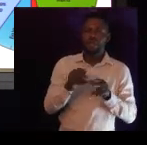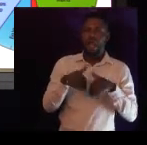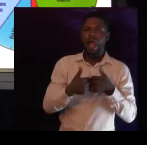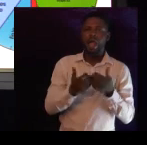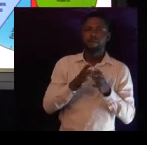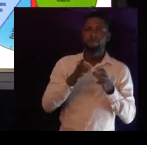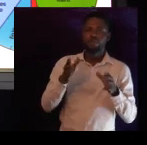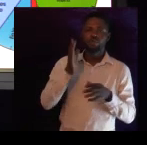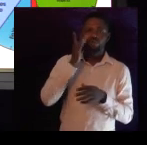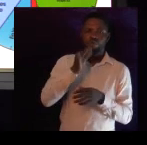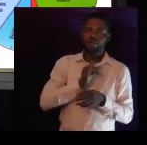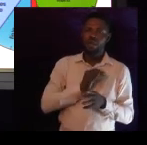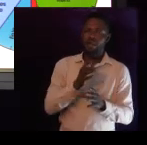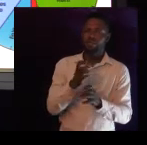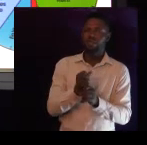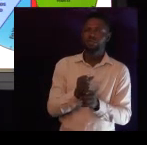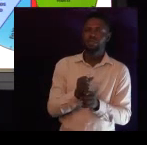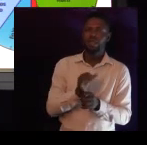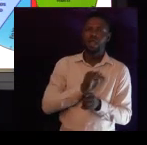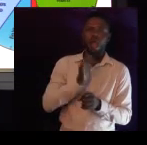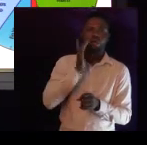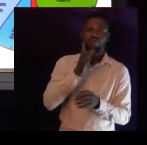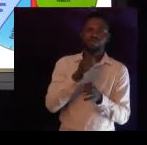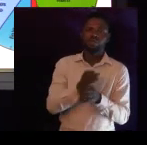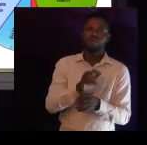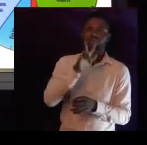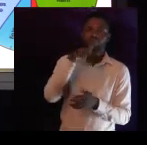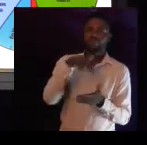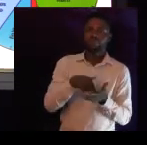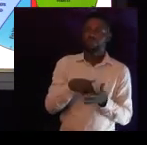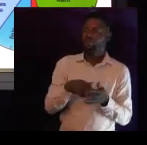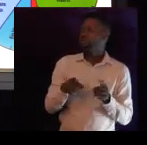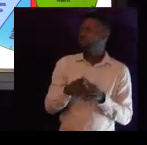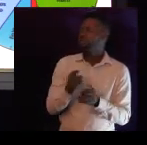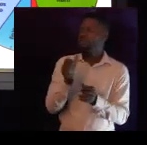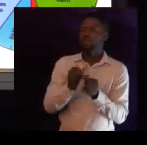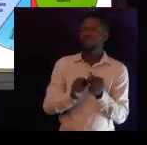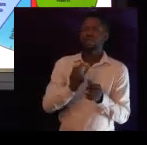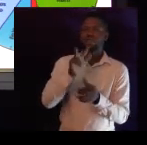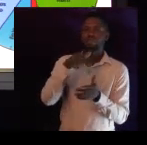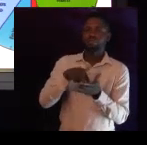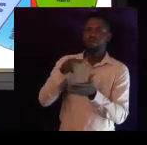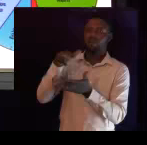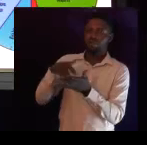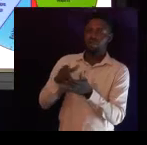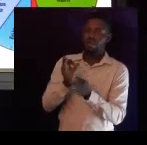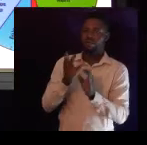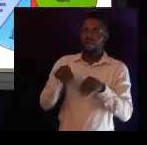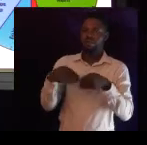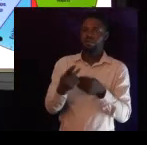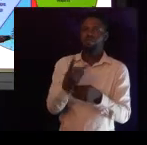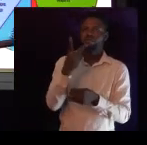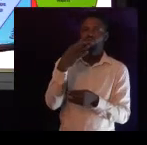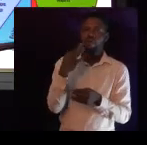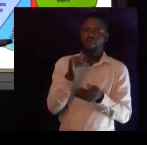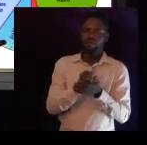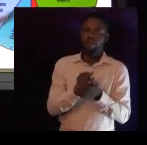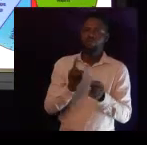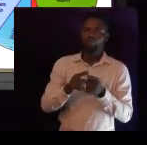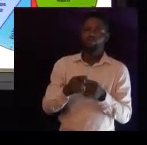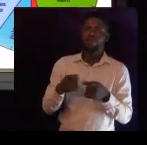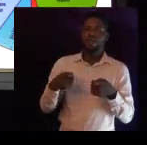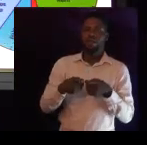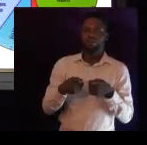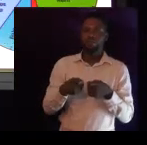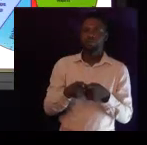am I going to get? I'm going to get 3,000. So each of these places 3,000. Then if I give 2 of that to